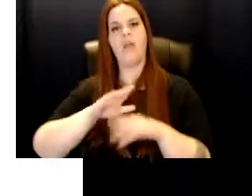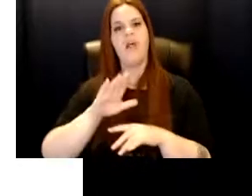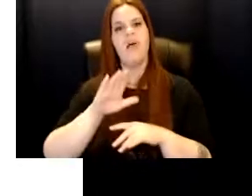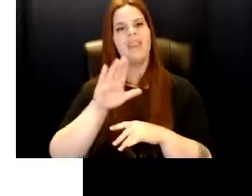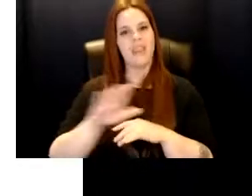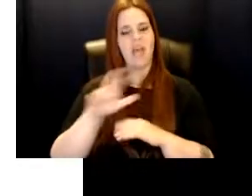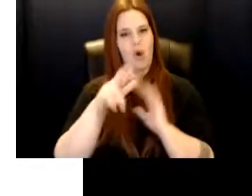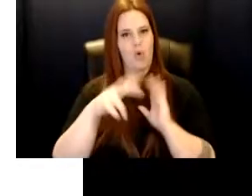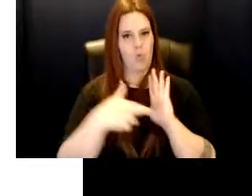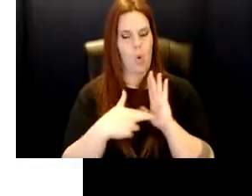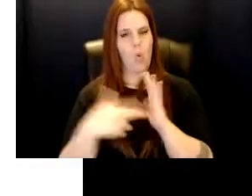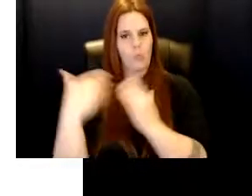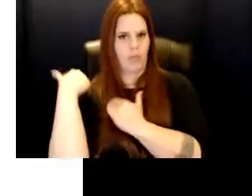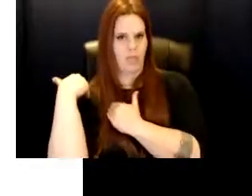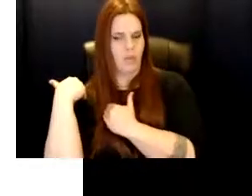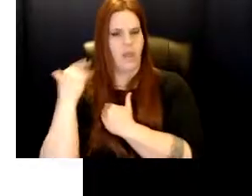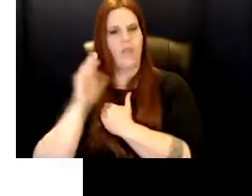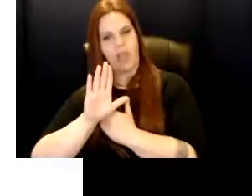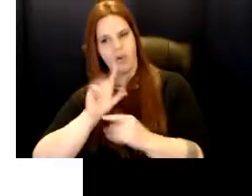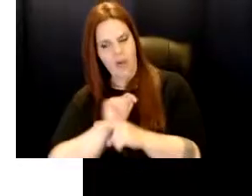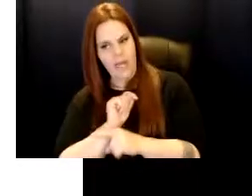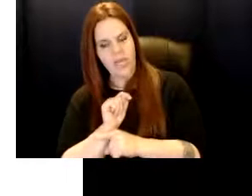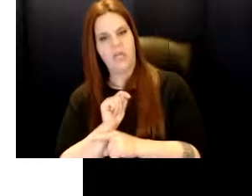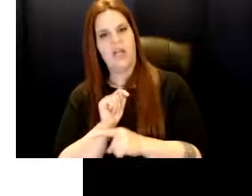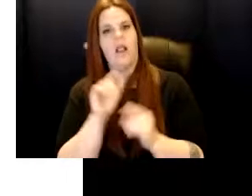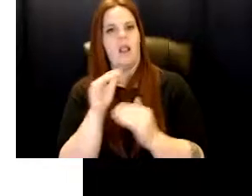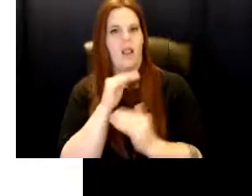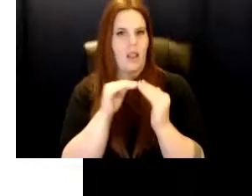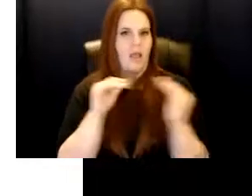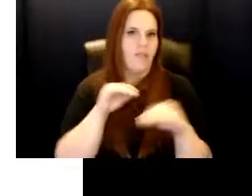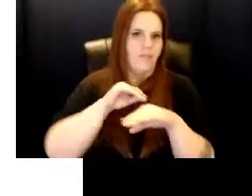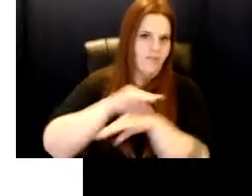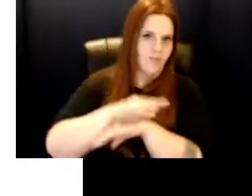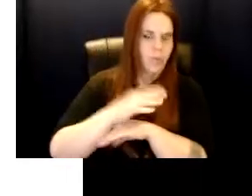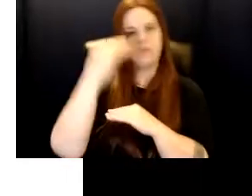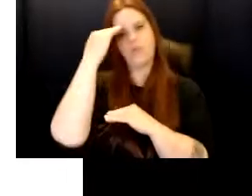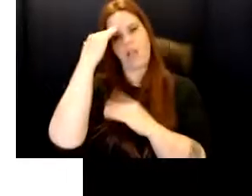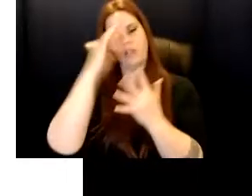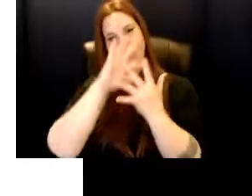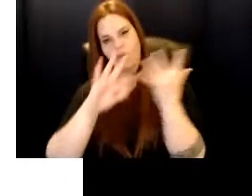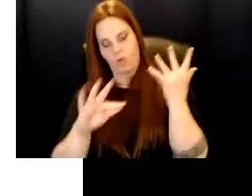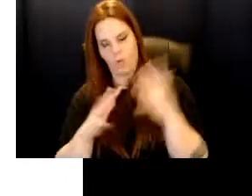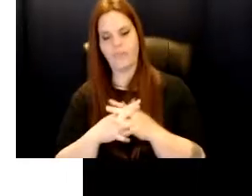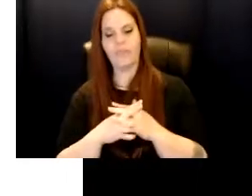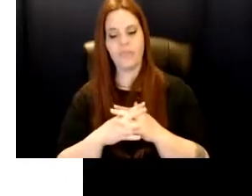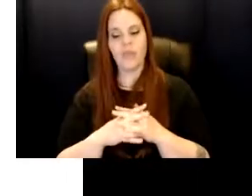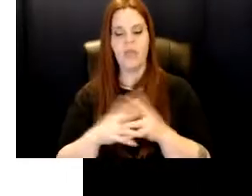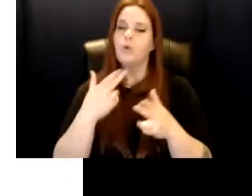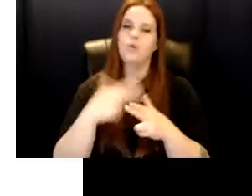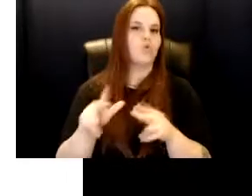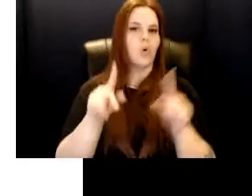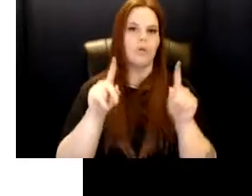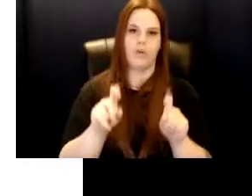role, their responsibilities, their training, their level of influence, knowledge, and so forth. It was a short survey,